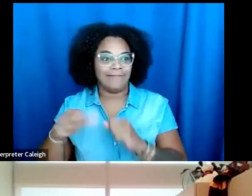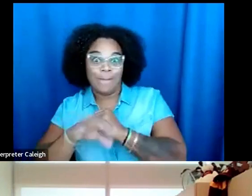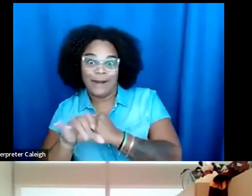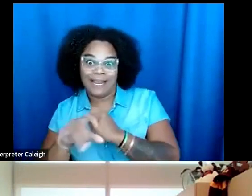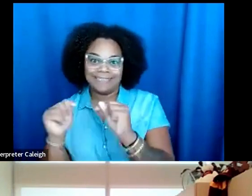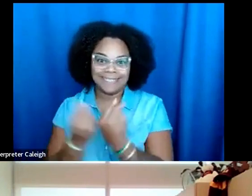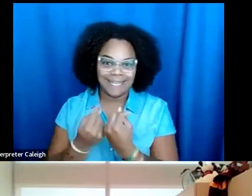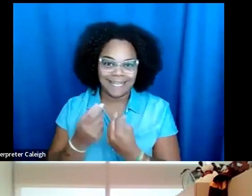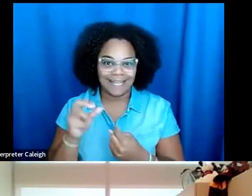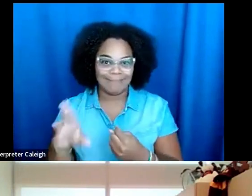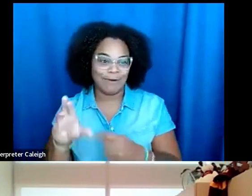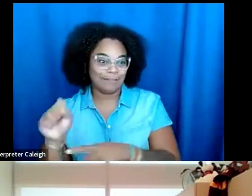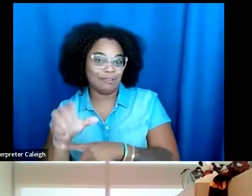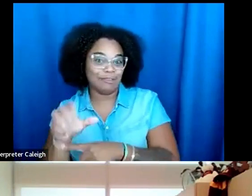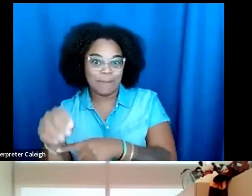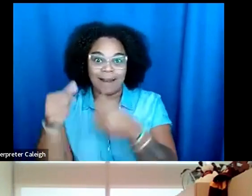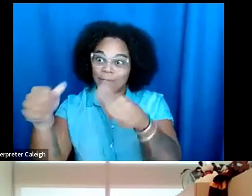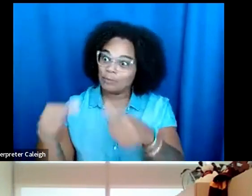maybe unanticipated.